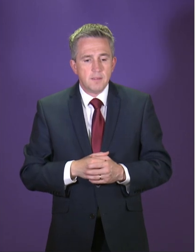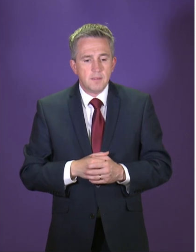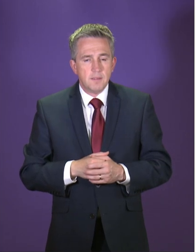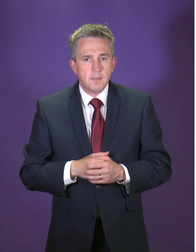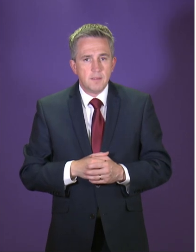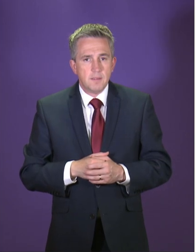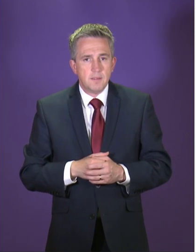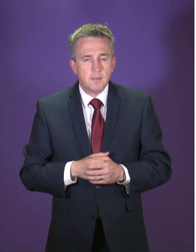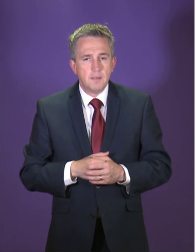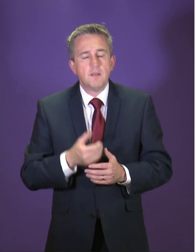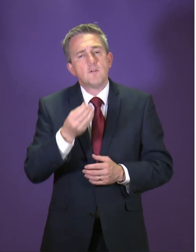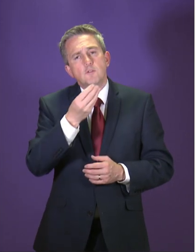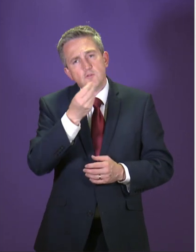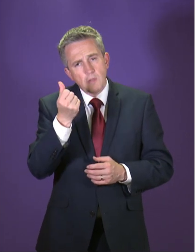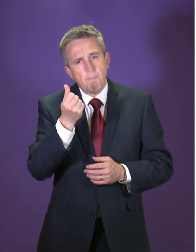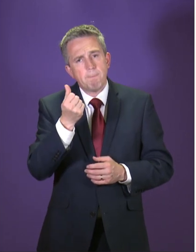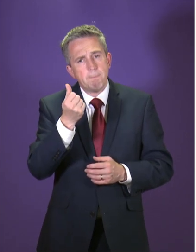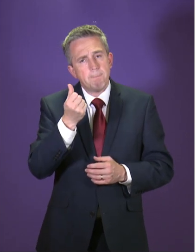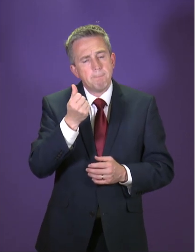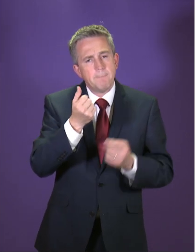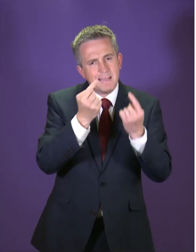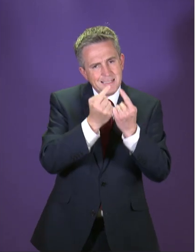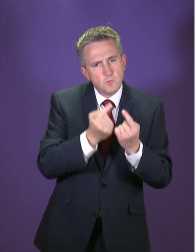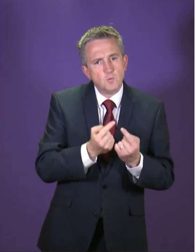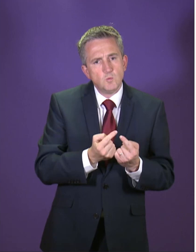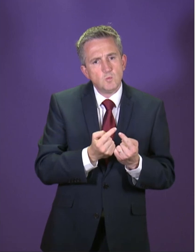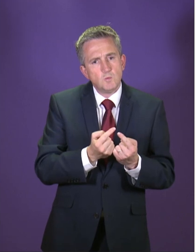factors that are common to all of us.